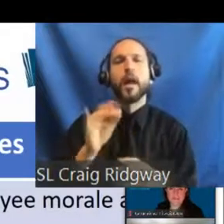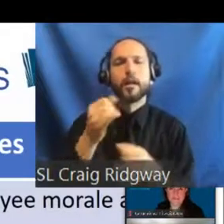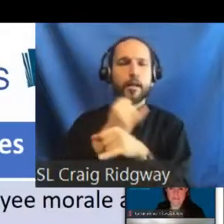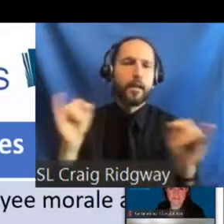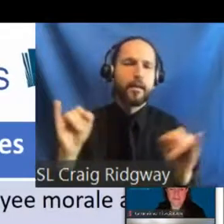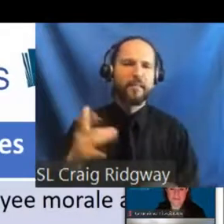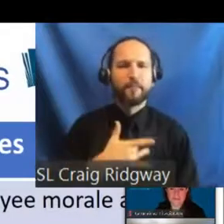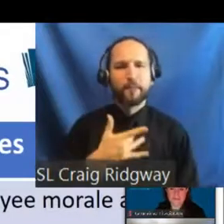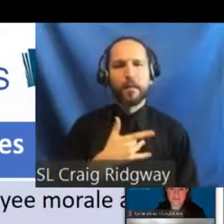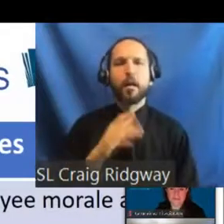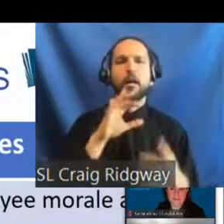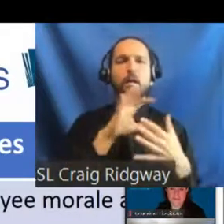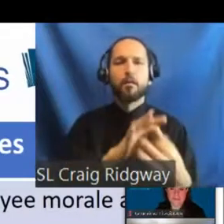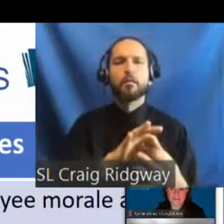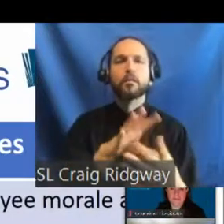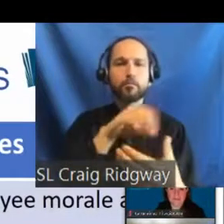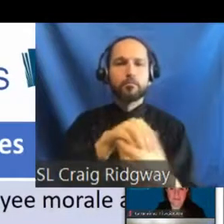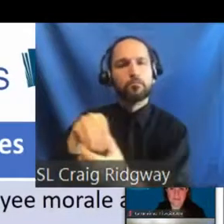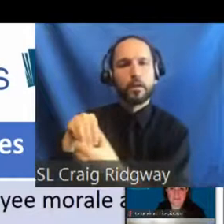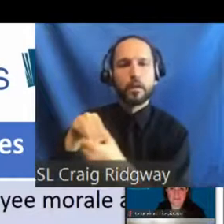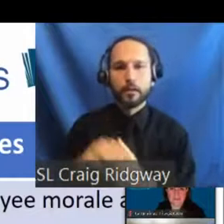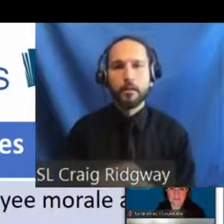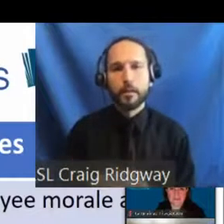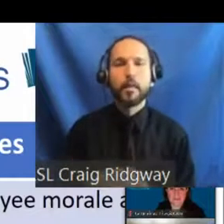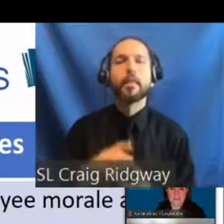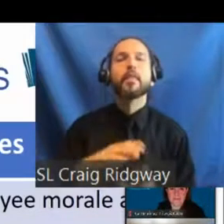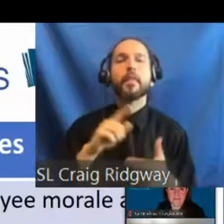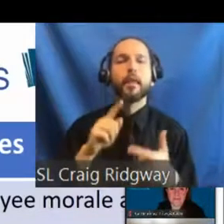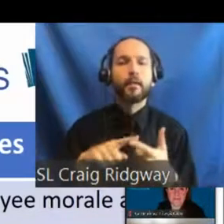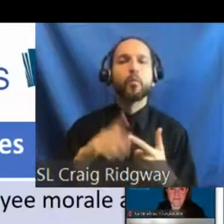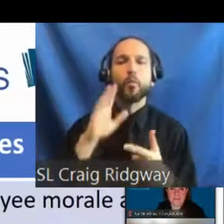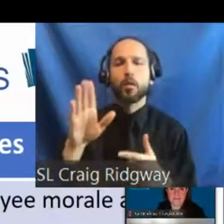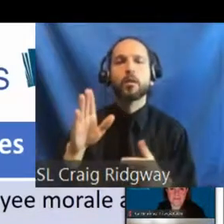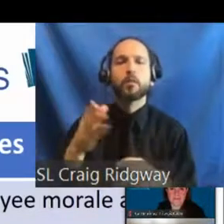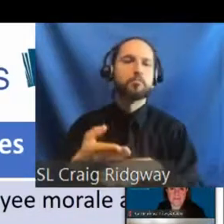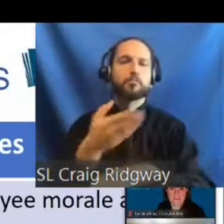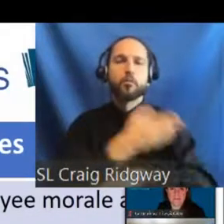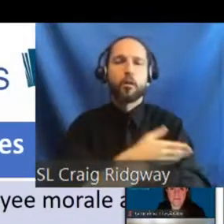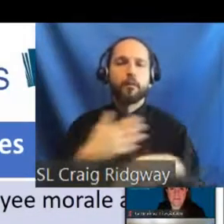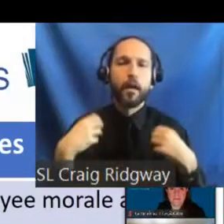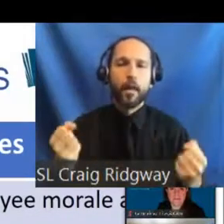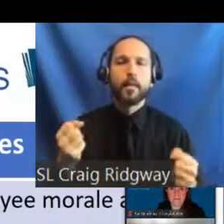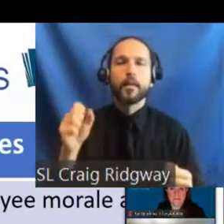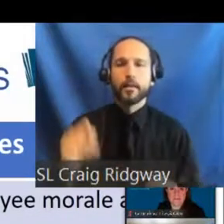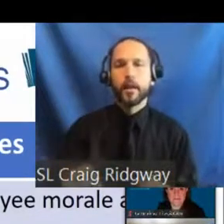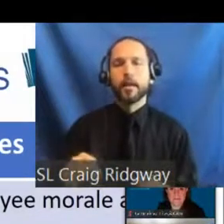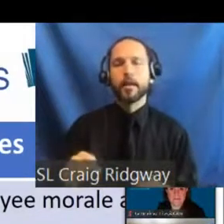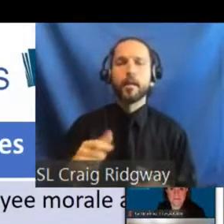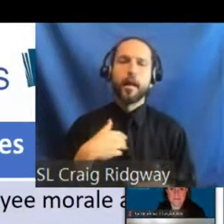belonging and inclusion. These benefits lead to improved health, the ability to exercise choice and